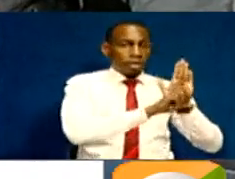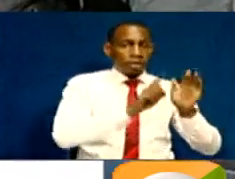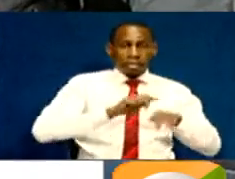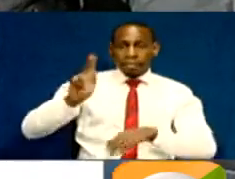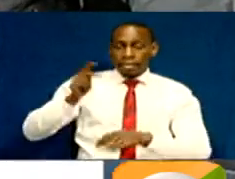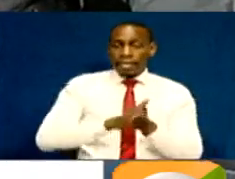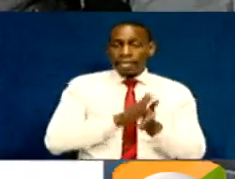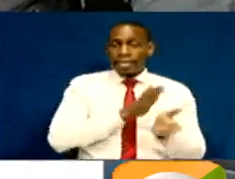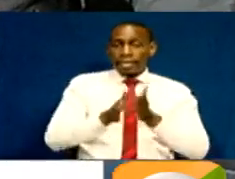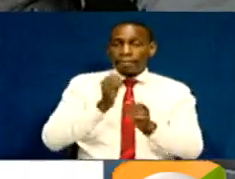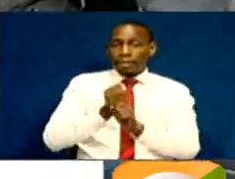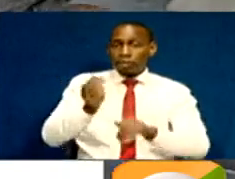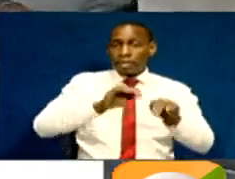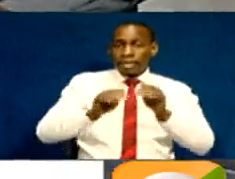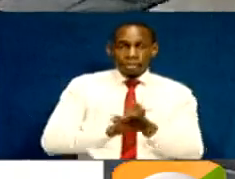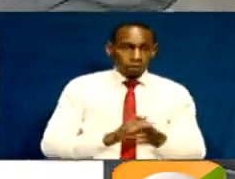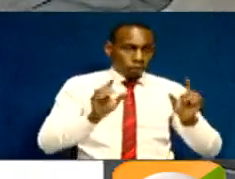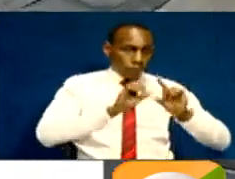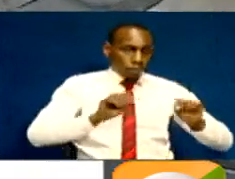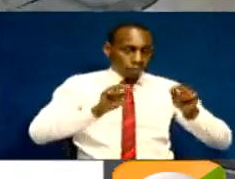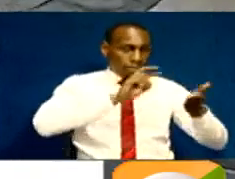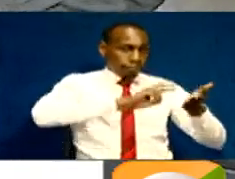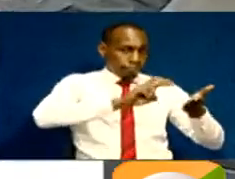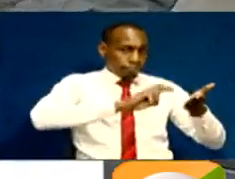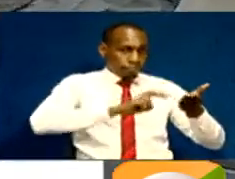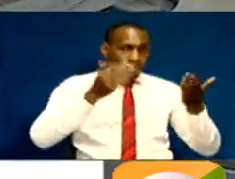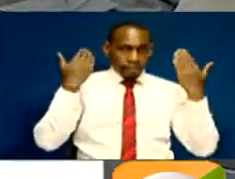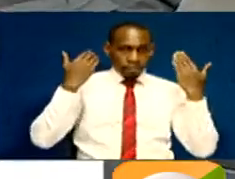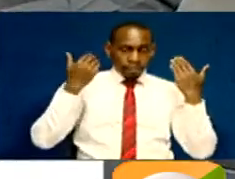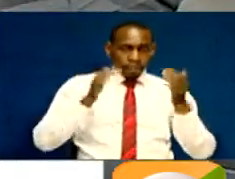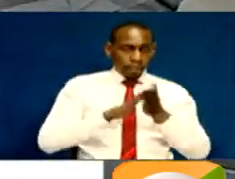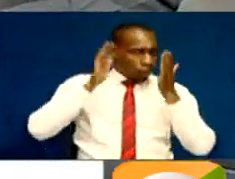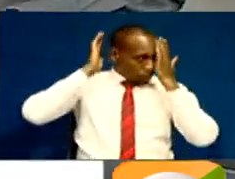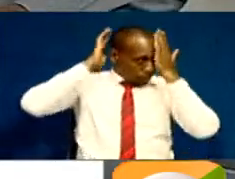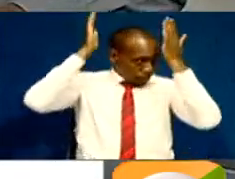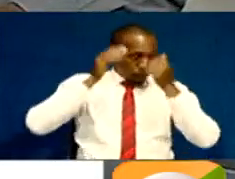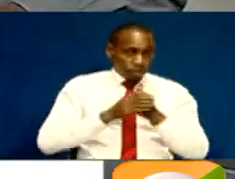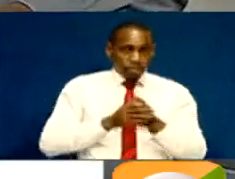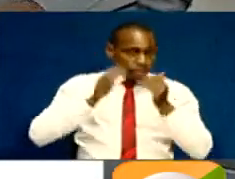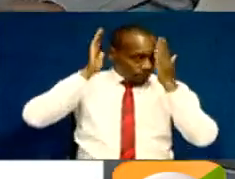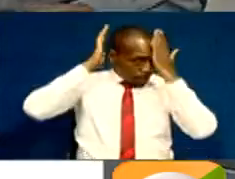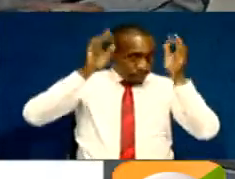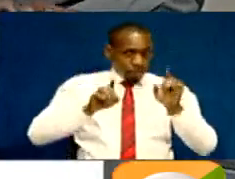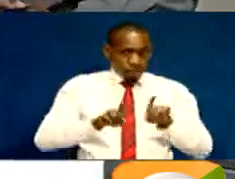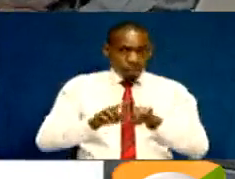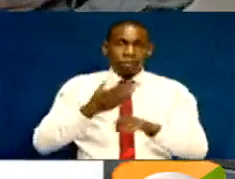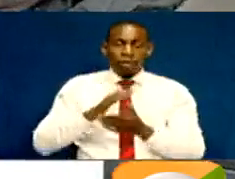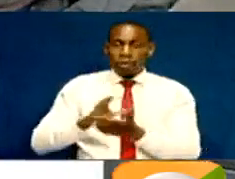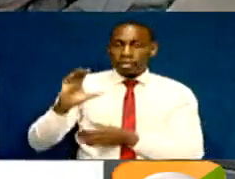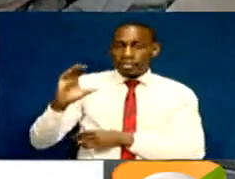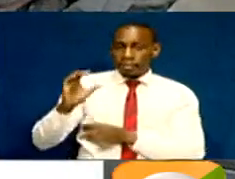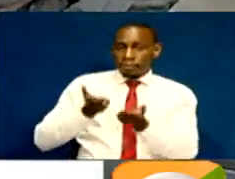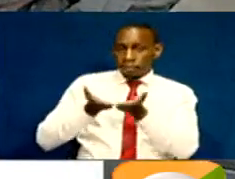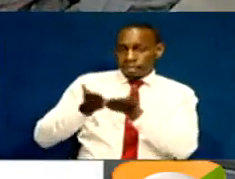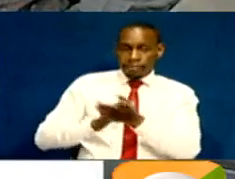nation prepares to go to the polls. In a statement read by Meru Bishop Salesius Mugambi, the bishops also want the civil